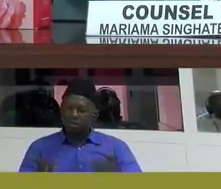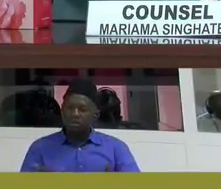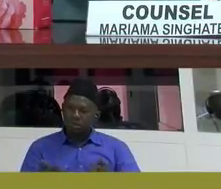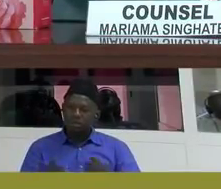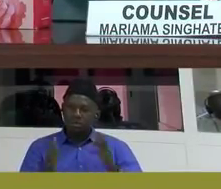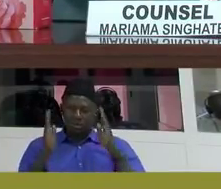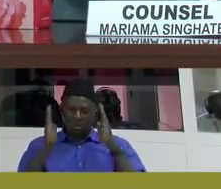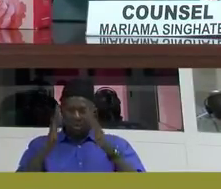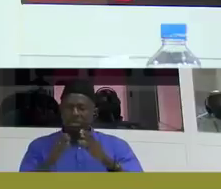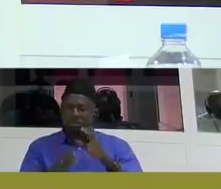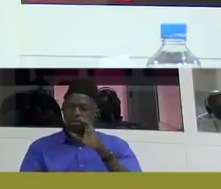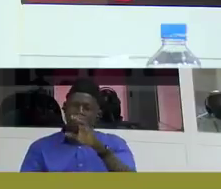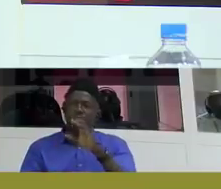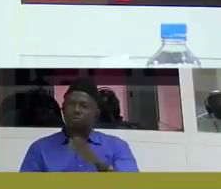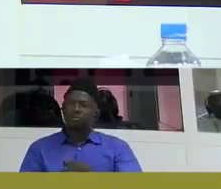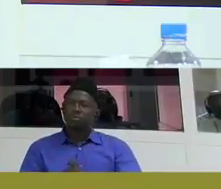state?